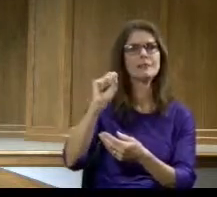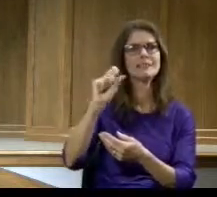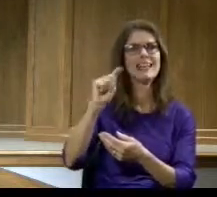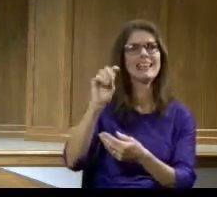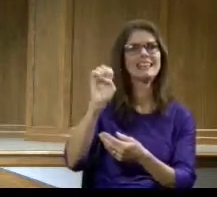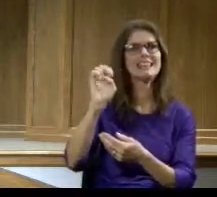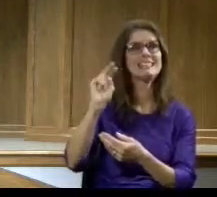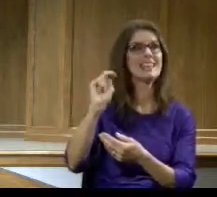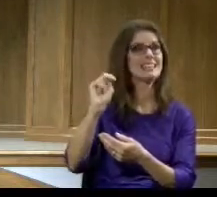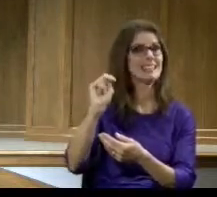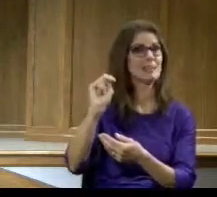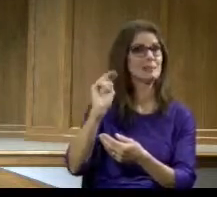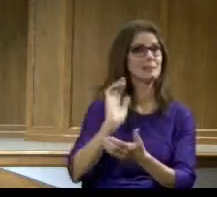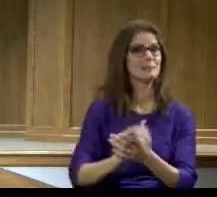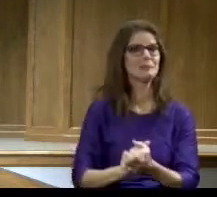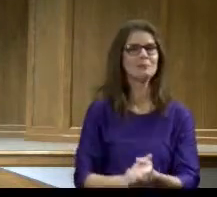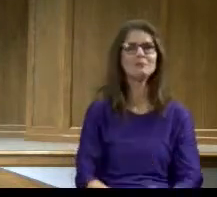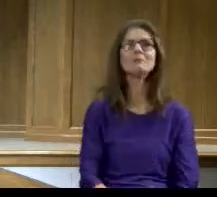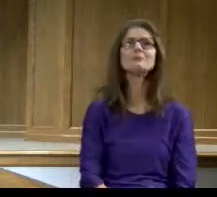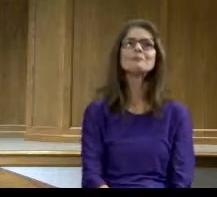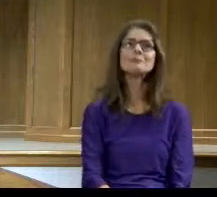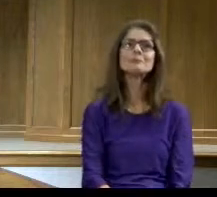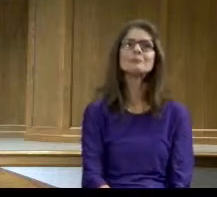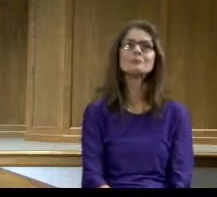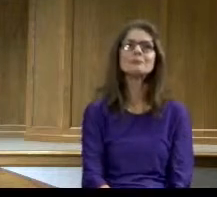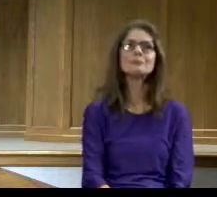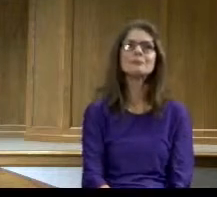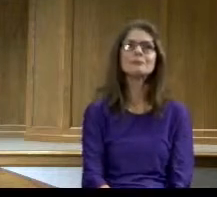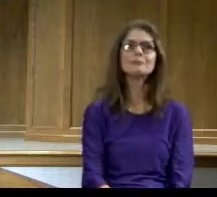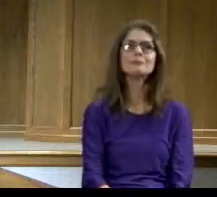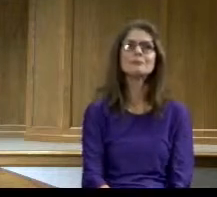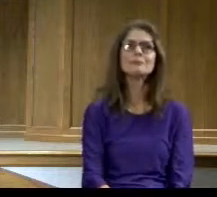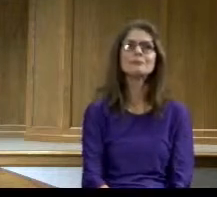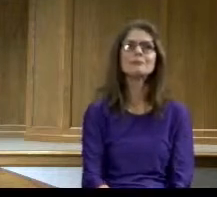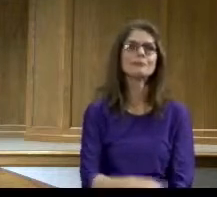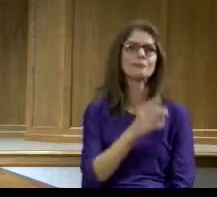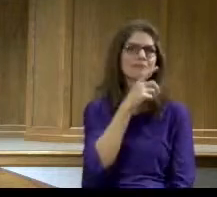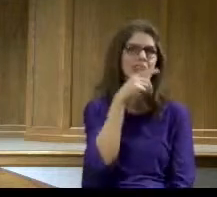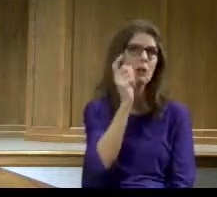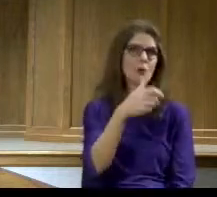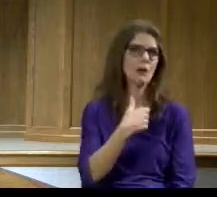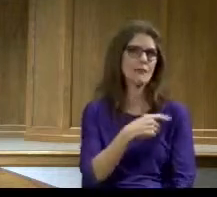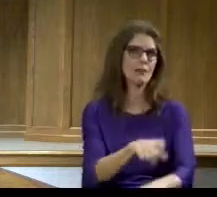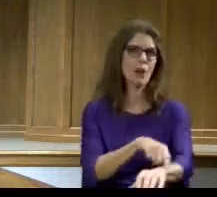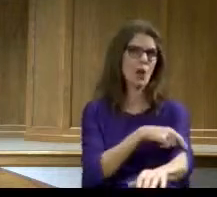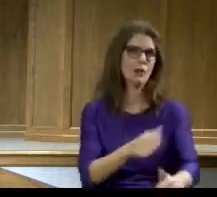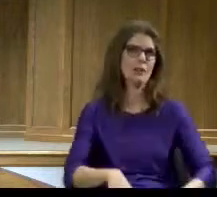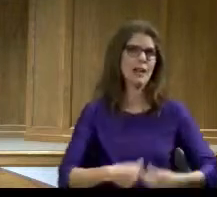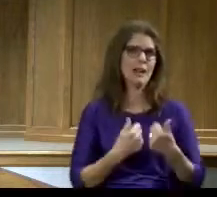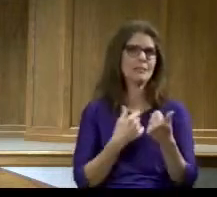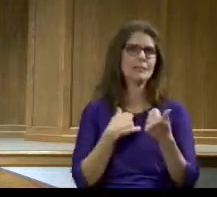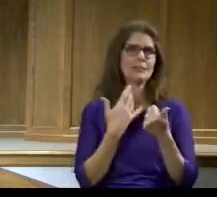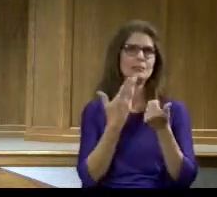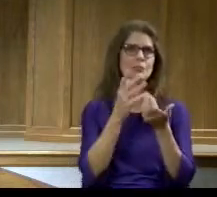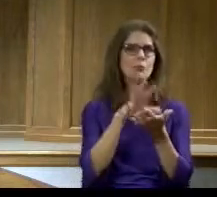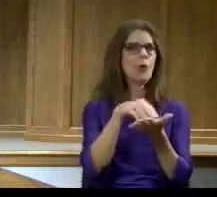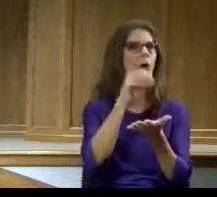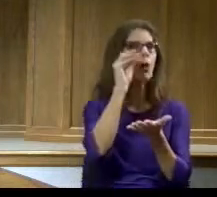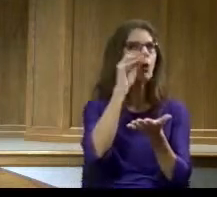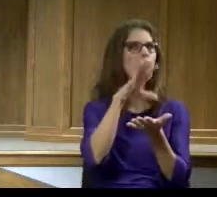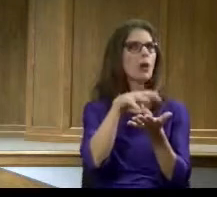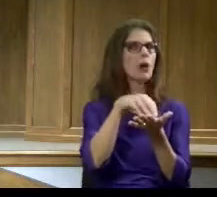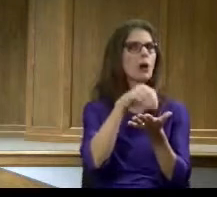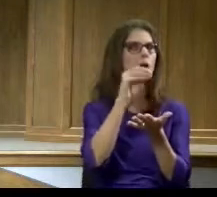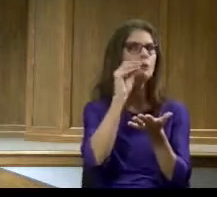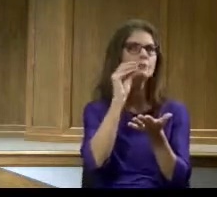You don't have to live very long before you learn that life can be very